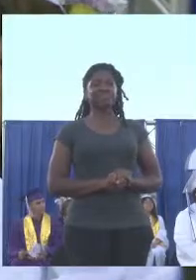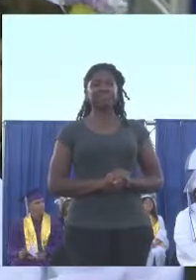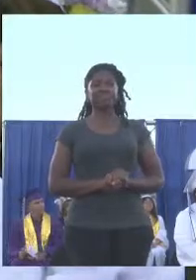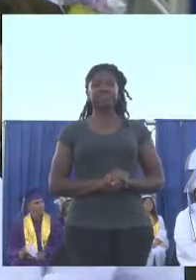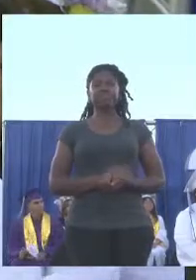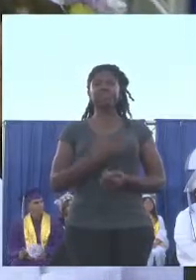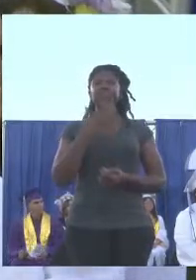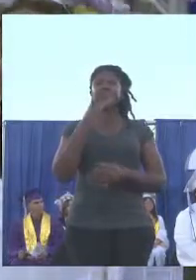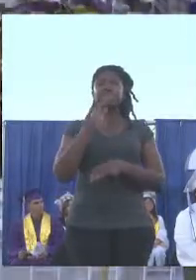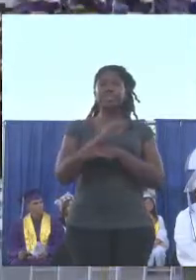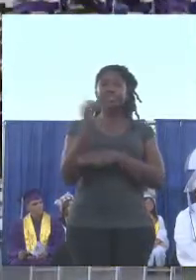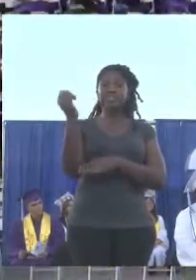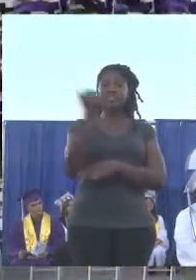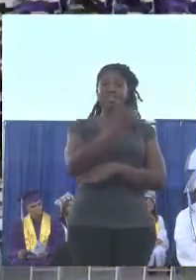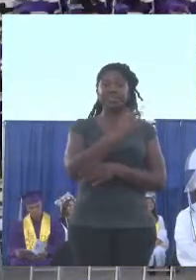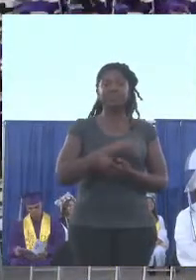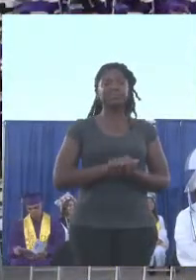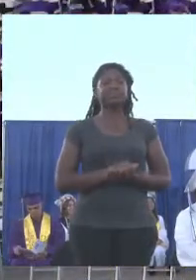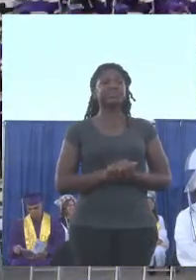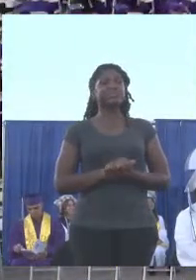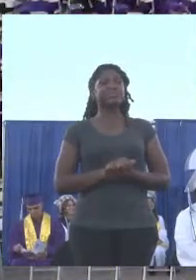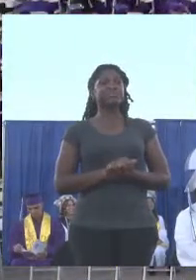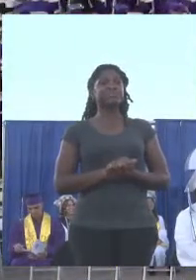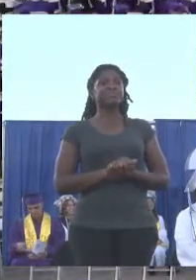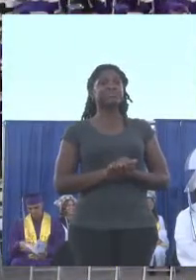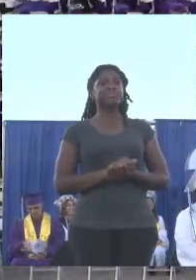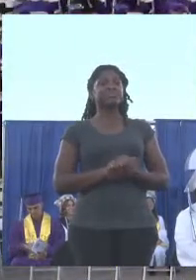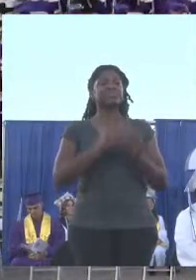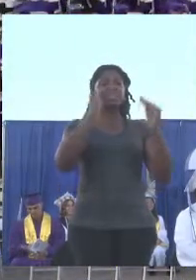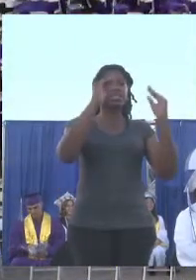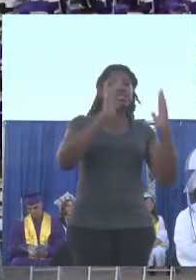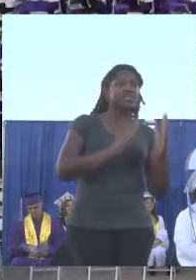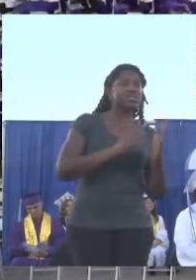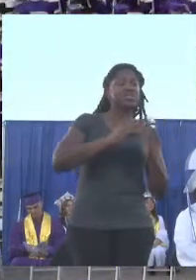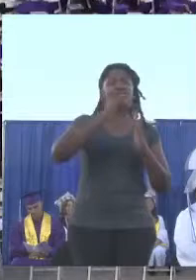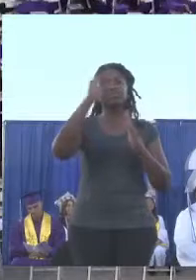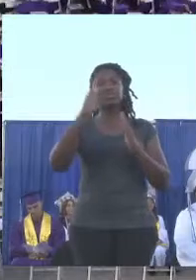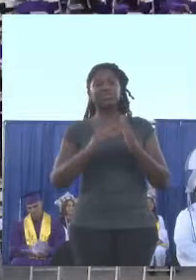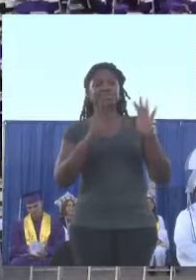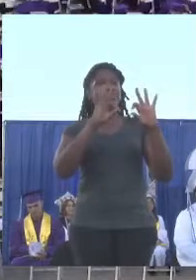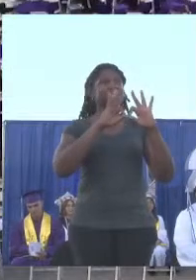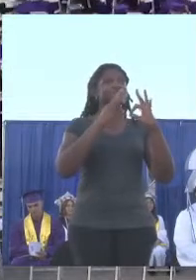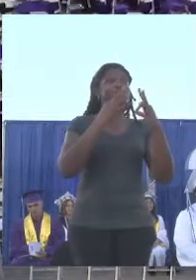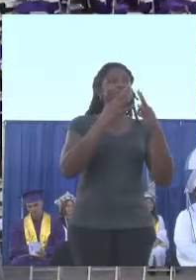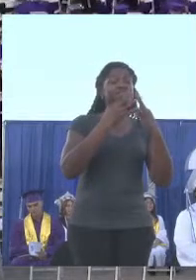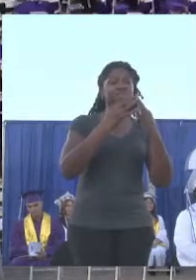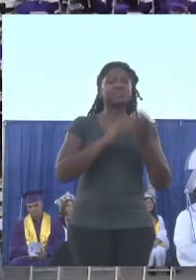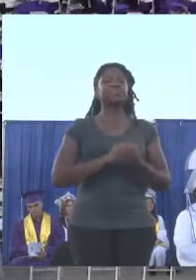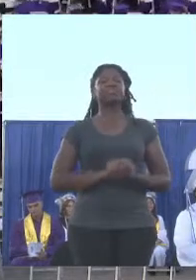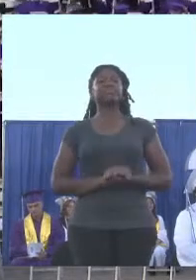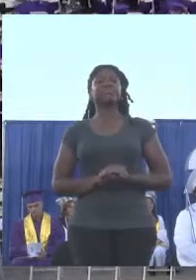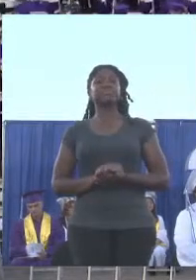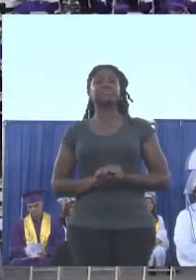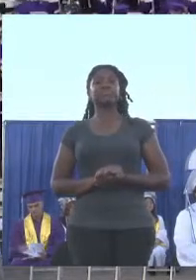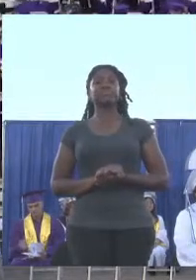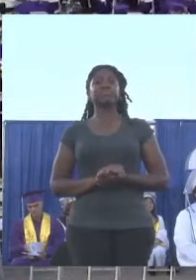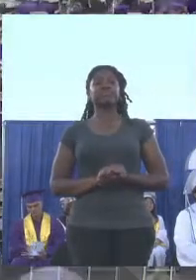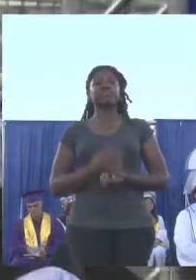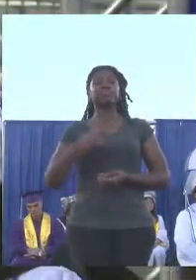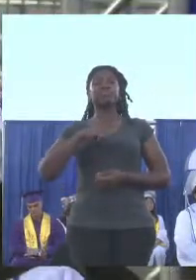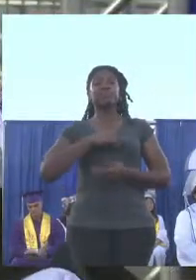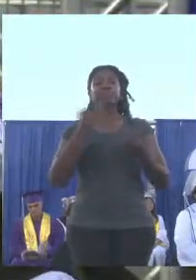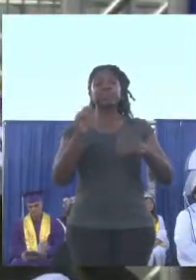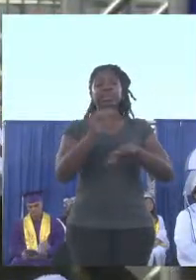Good evening, everyone, faculty, students, parents, and family members. We gather here today